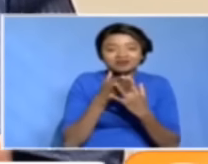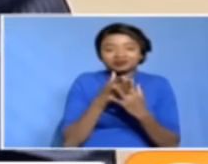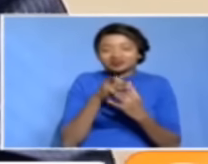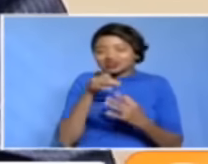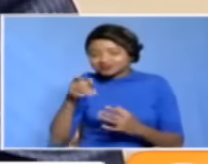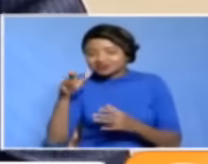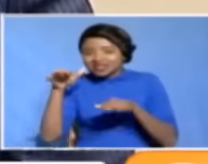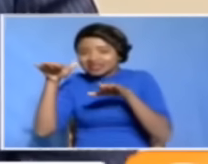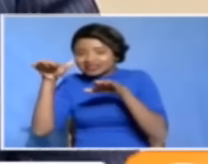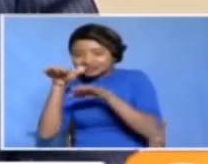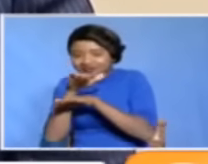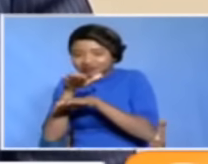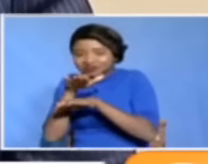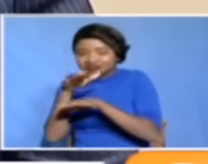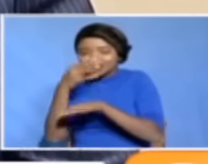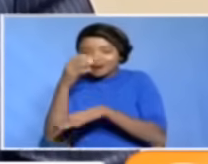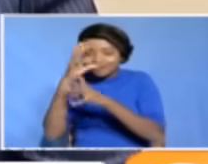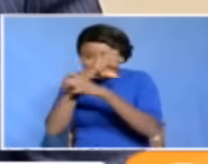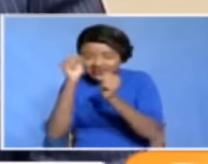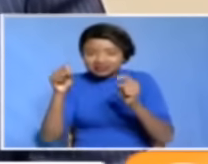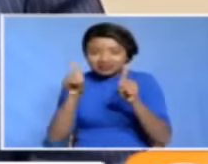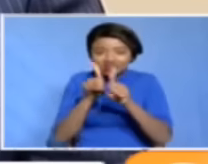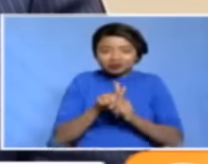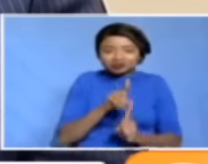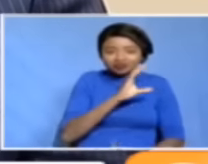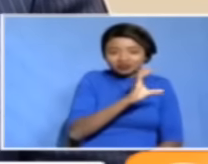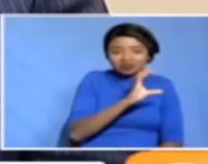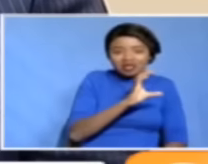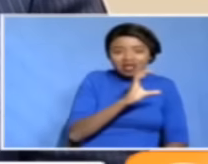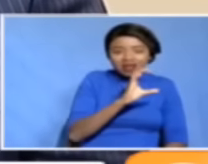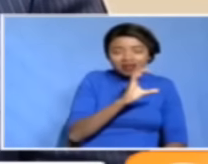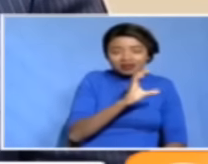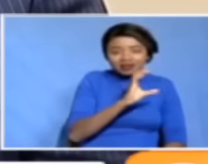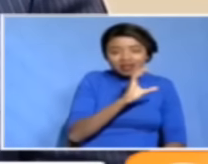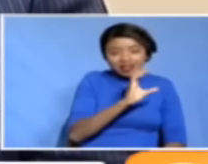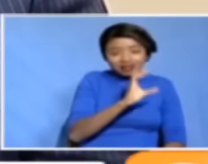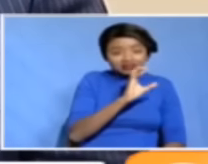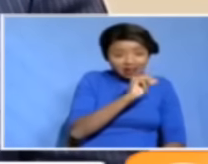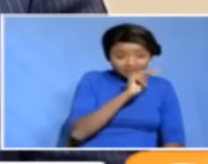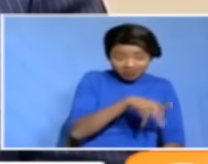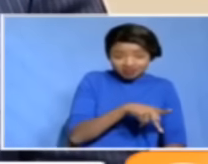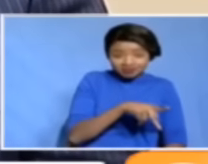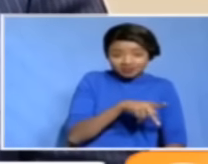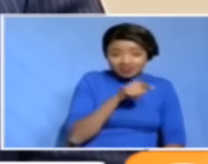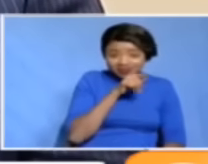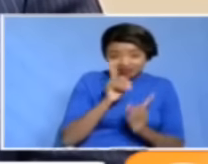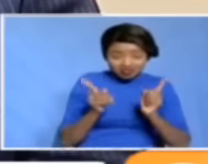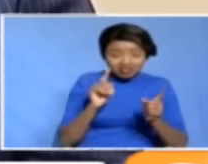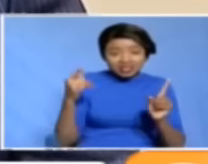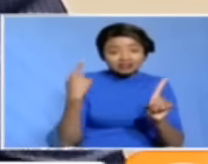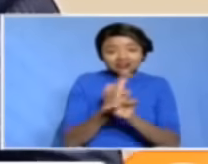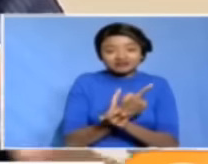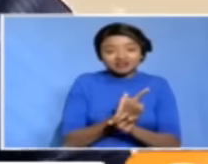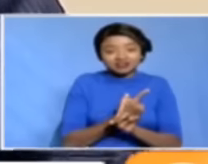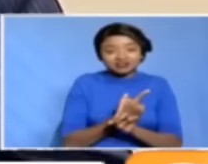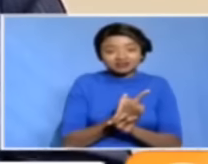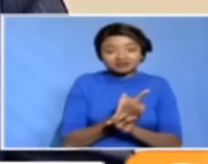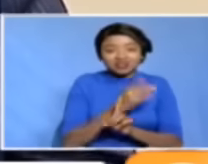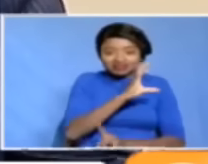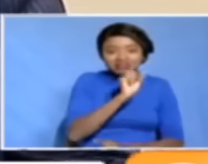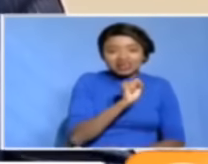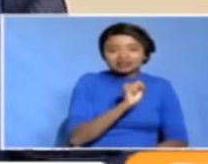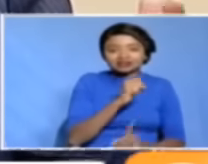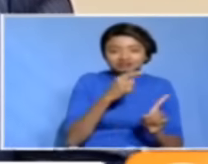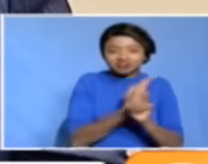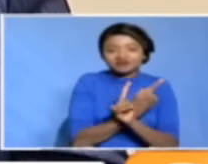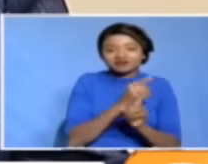president, even in the constitution. Mm-hmm. The functions of the deputy president is well found in Article 147. the function of